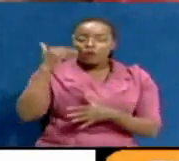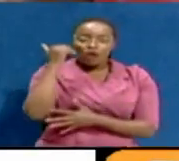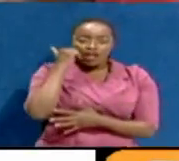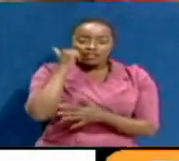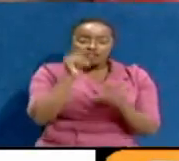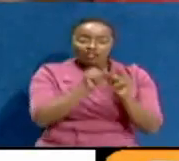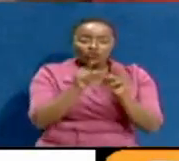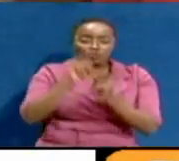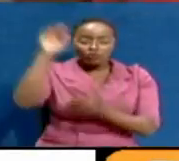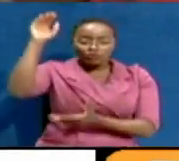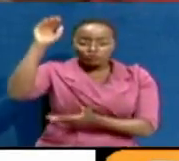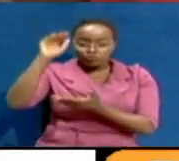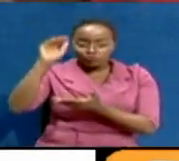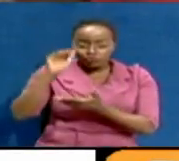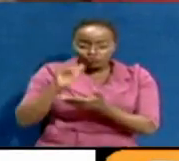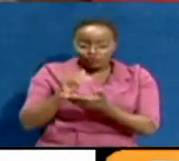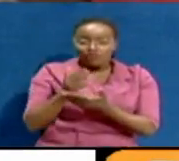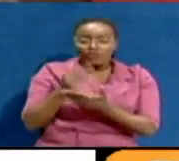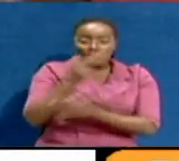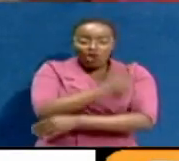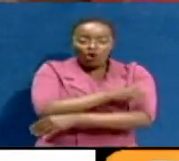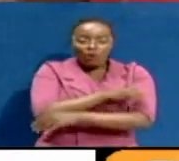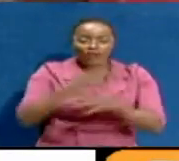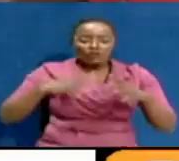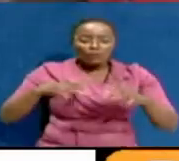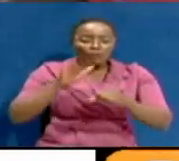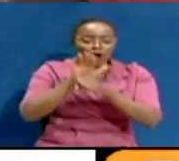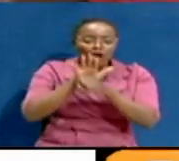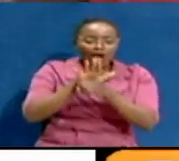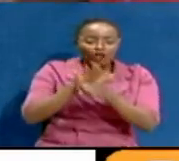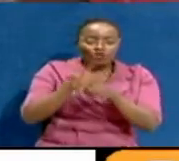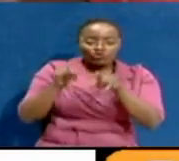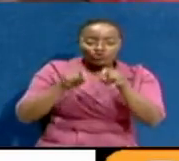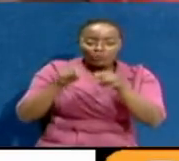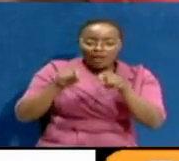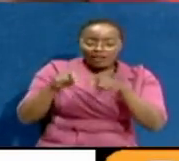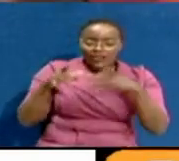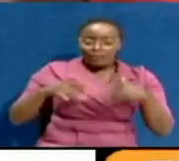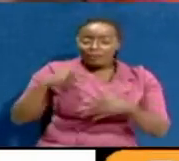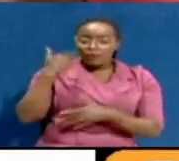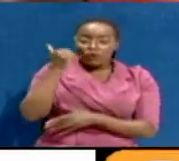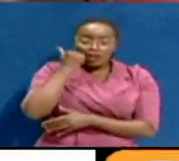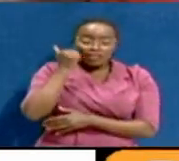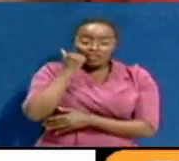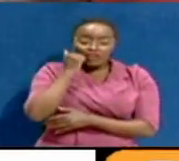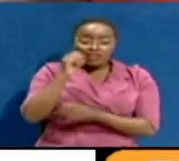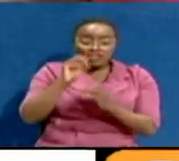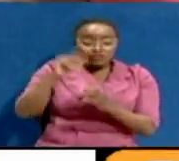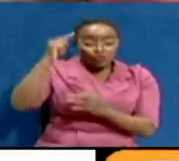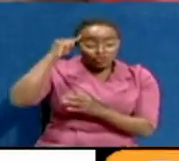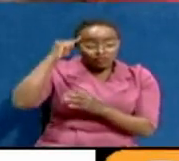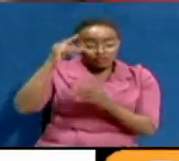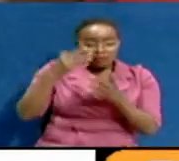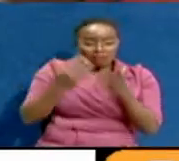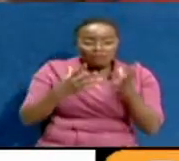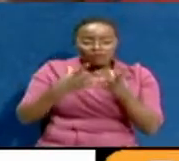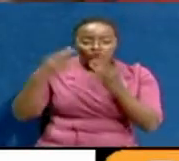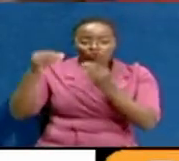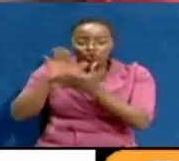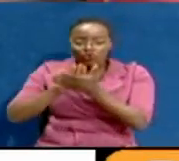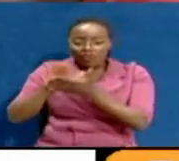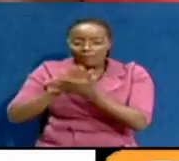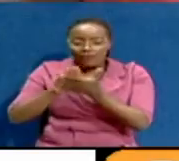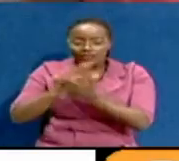sick and reduce the pressure on hospitals to manage those who are sick? And if we think about it, one would be to go back to the